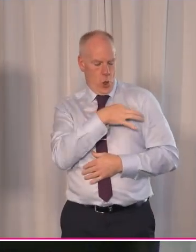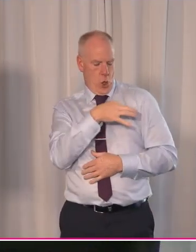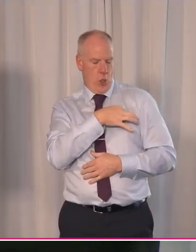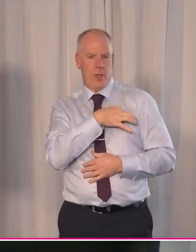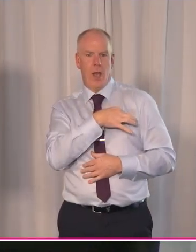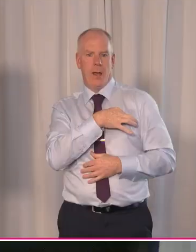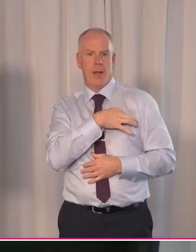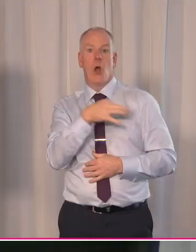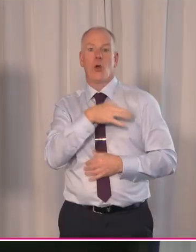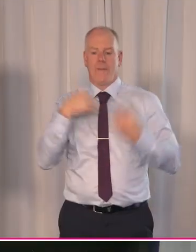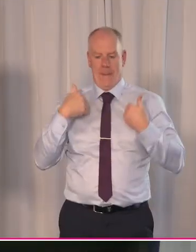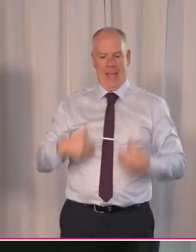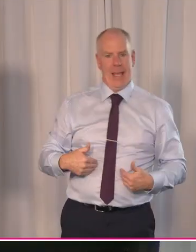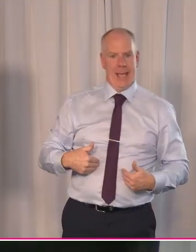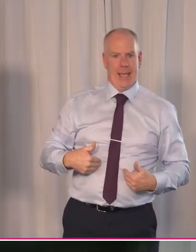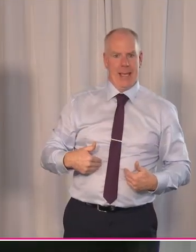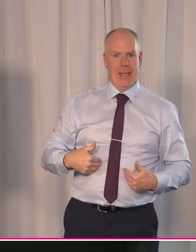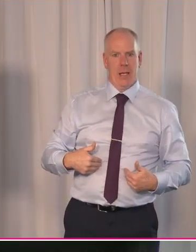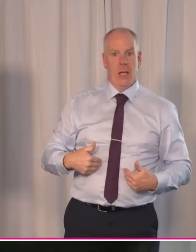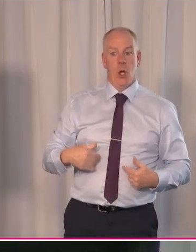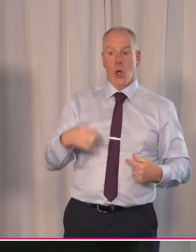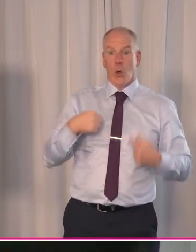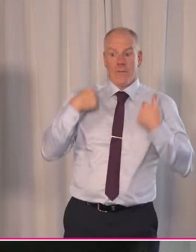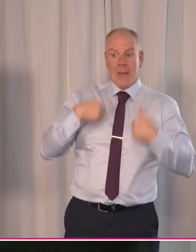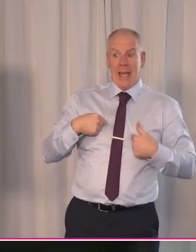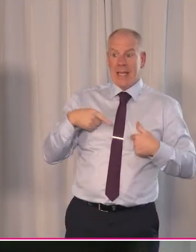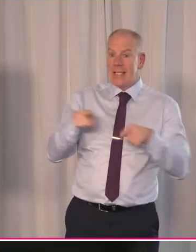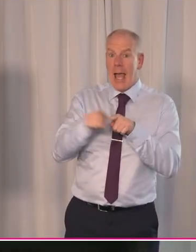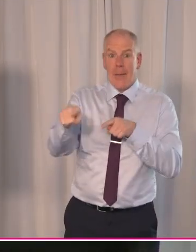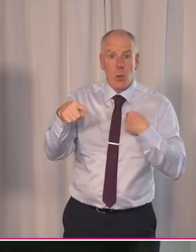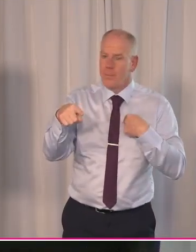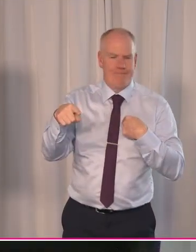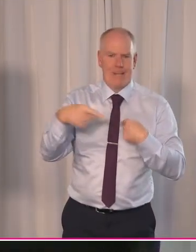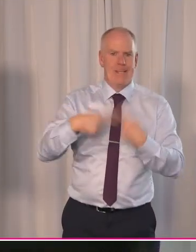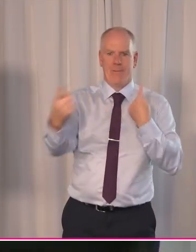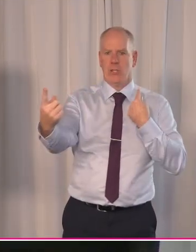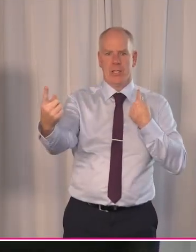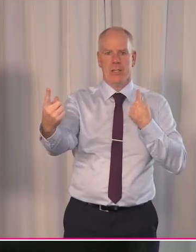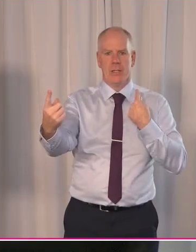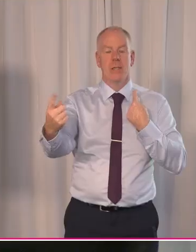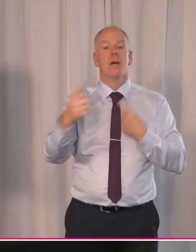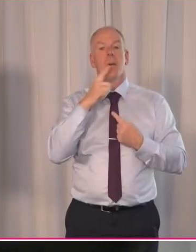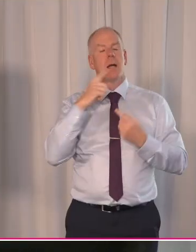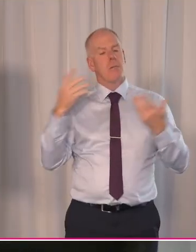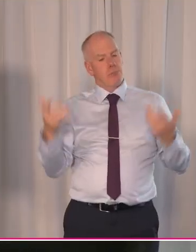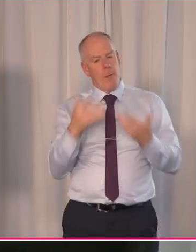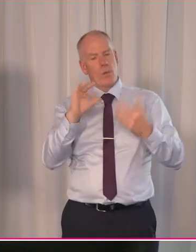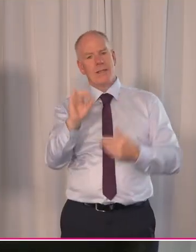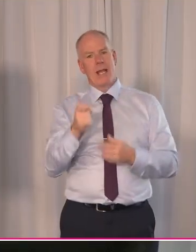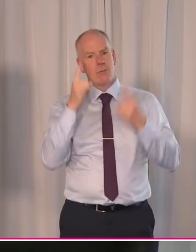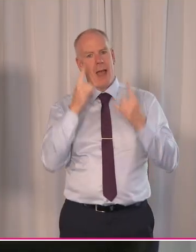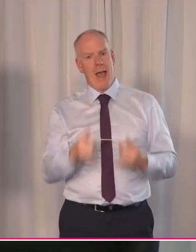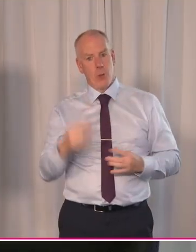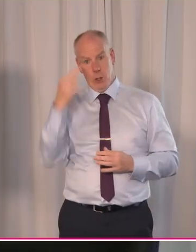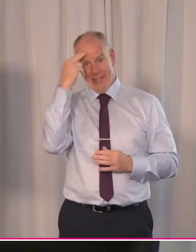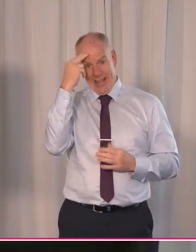of what's good for you. And good for you might not be what's good for me. But the idea is that if we can promote sexual health